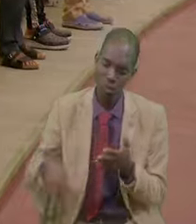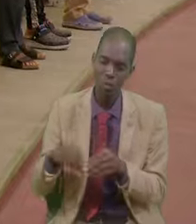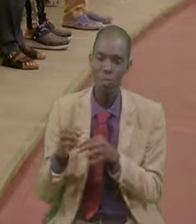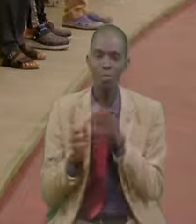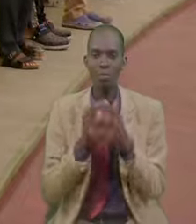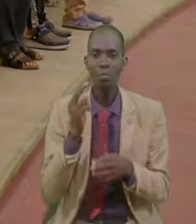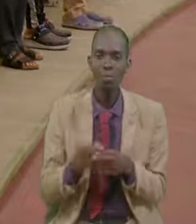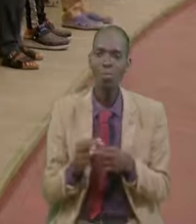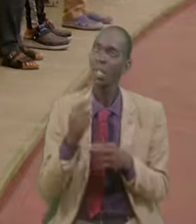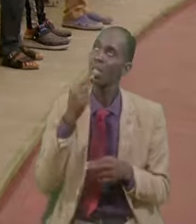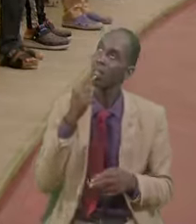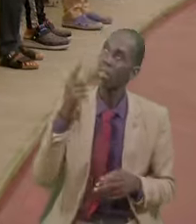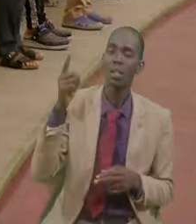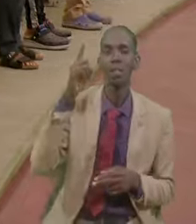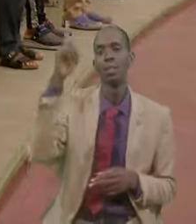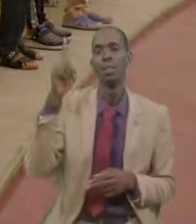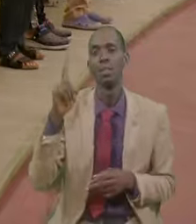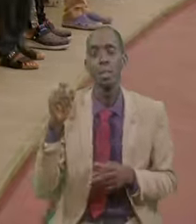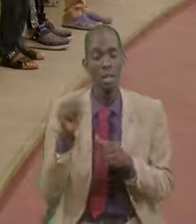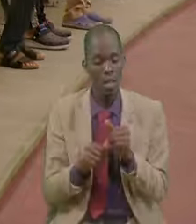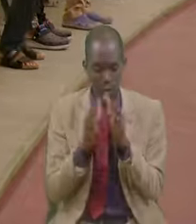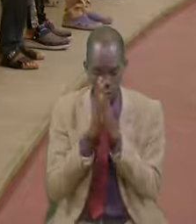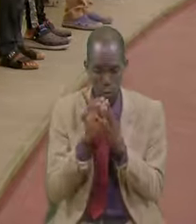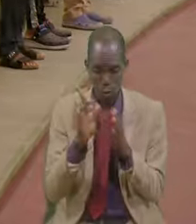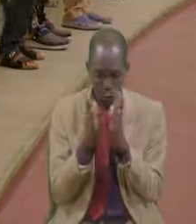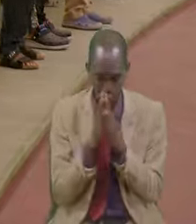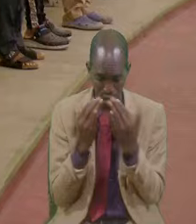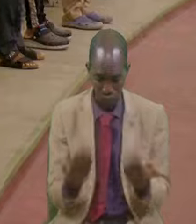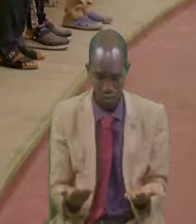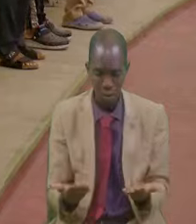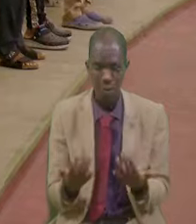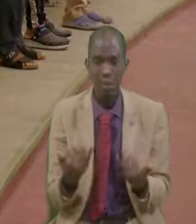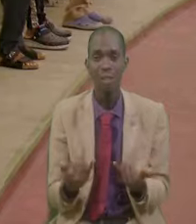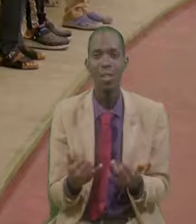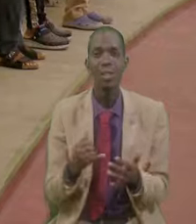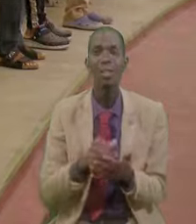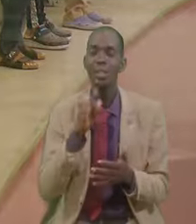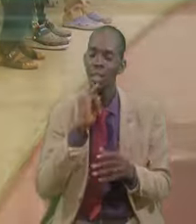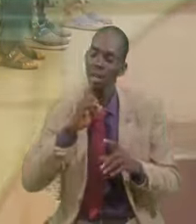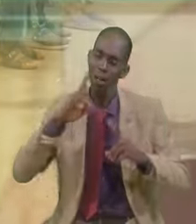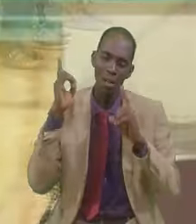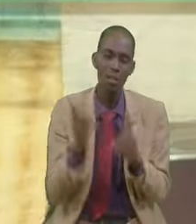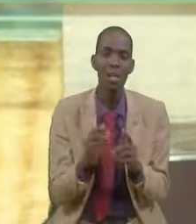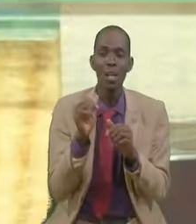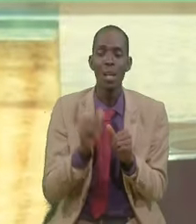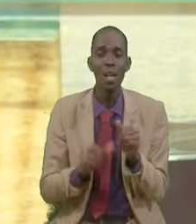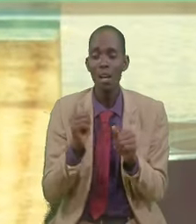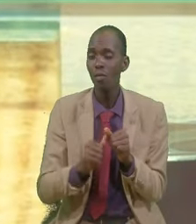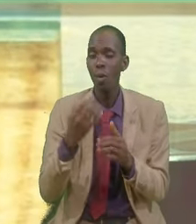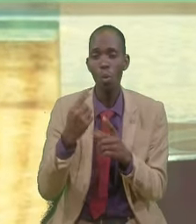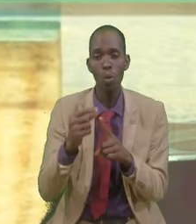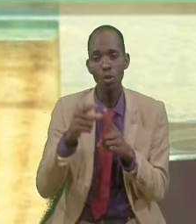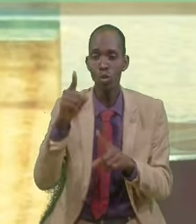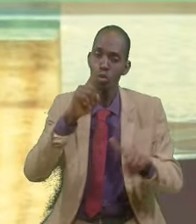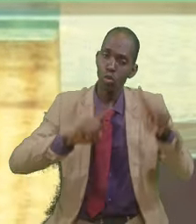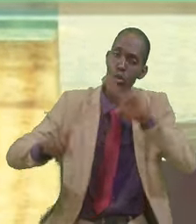Tell him, tell him, tell him. Every prayer you pray here tonight is answered. Every proclamation we make here